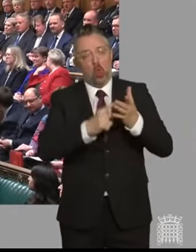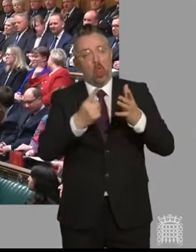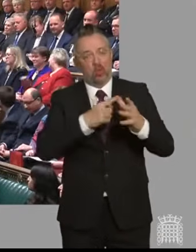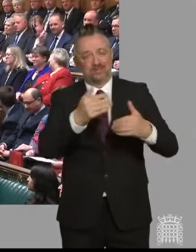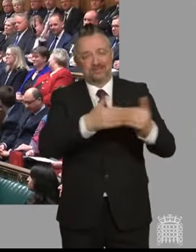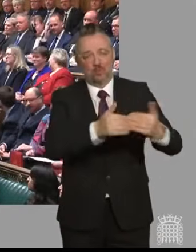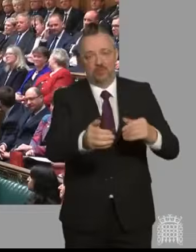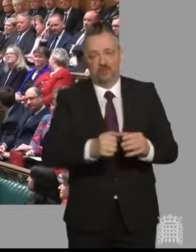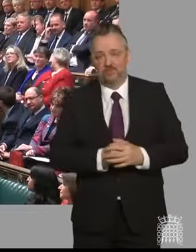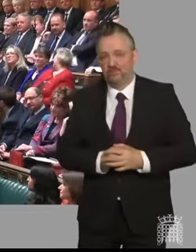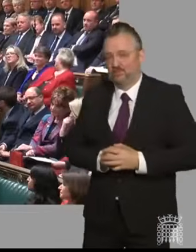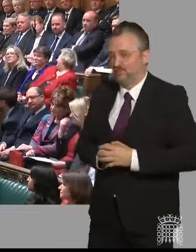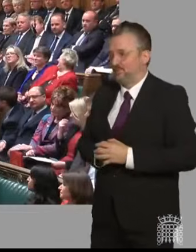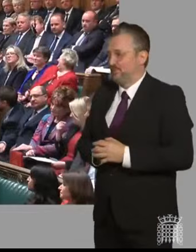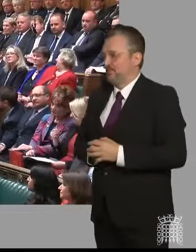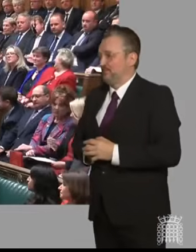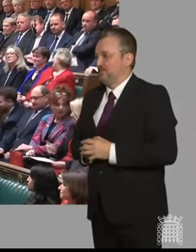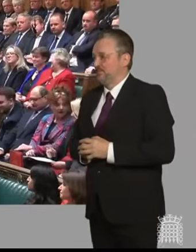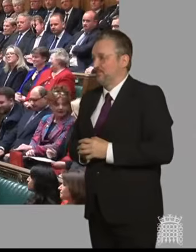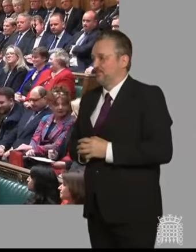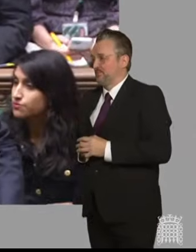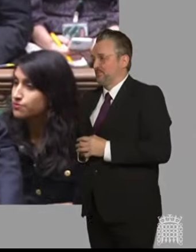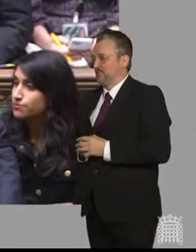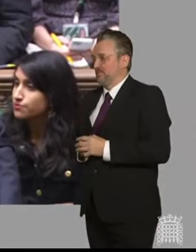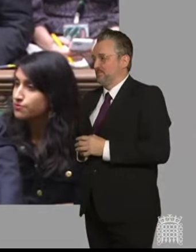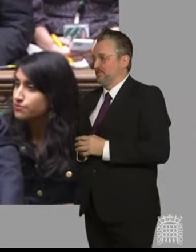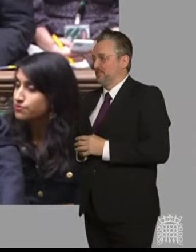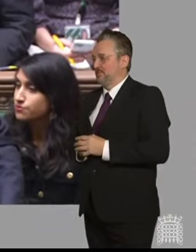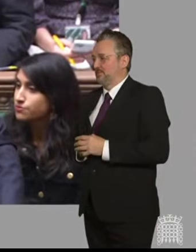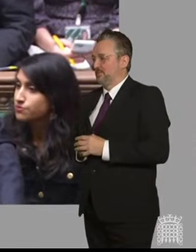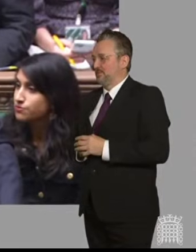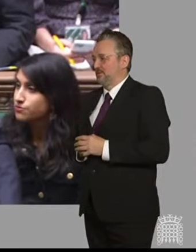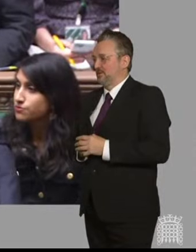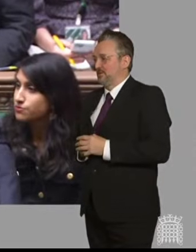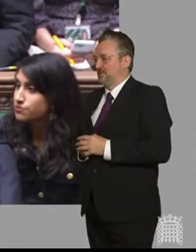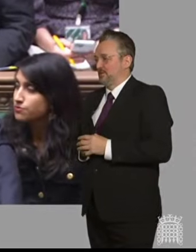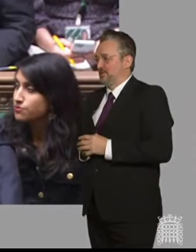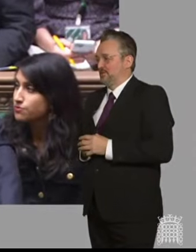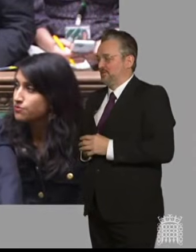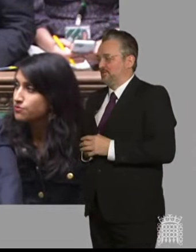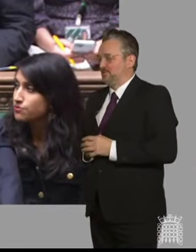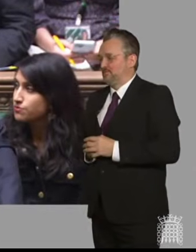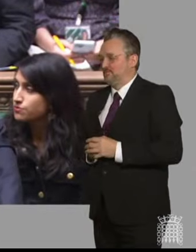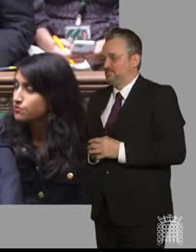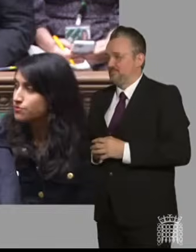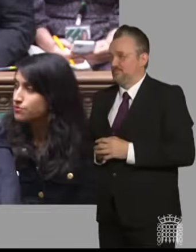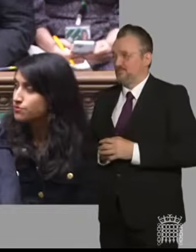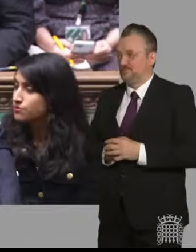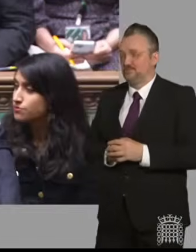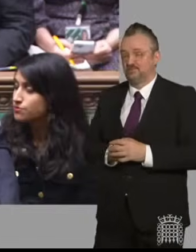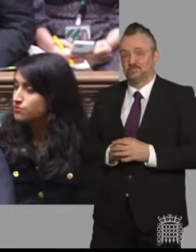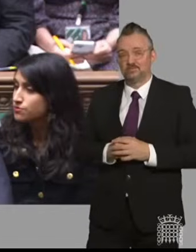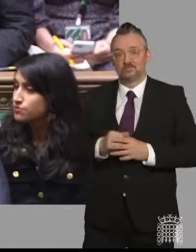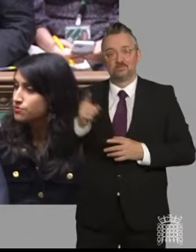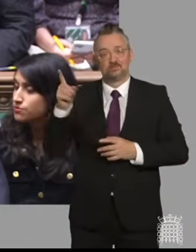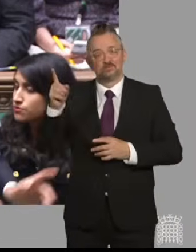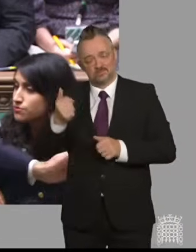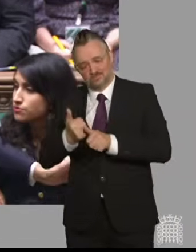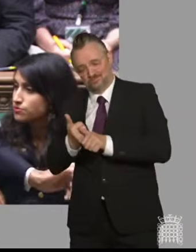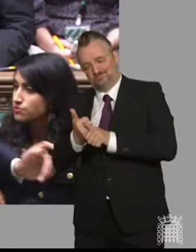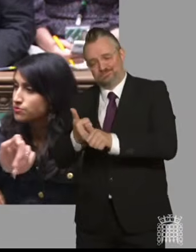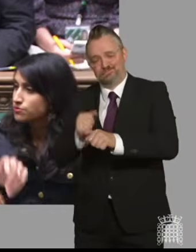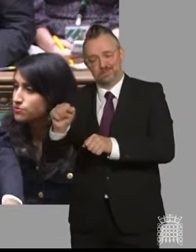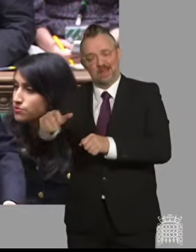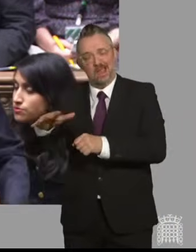Can I pay tribute to my honourable friend for his championing of his constituents on this matter? As he knows, last year the